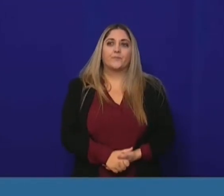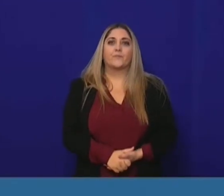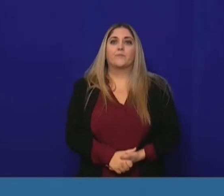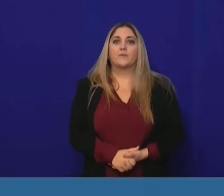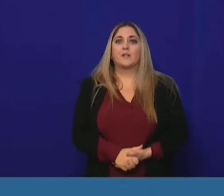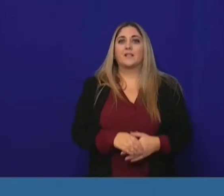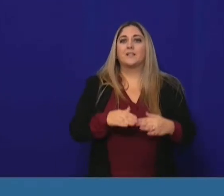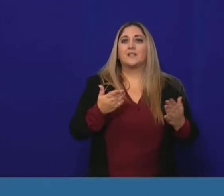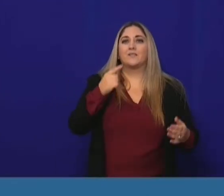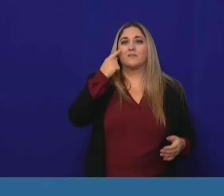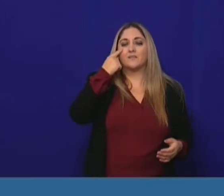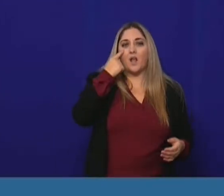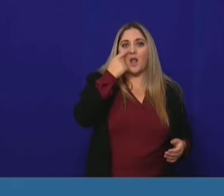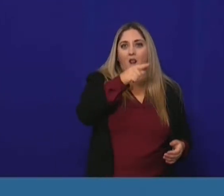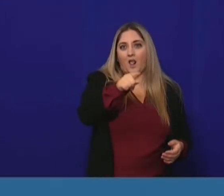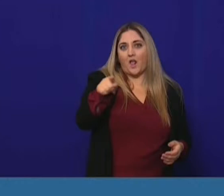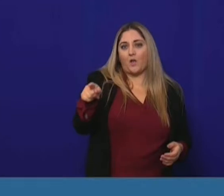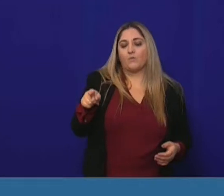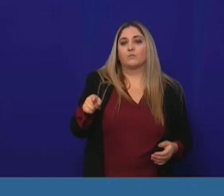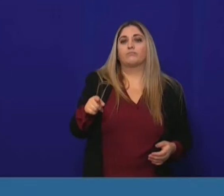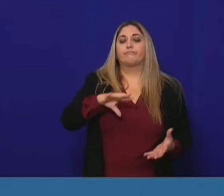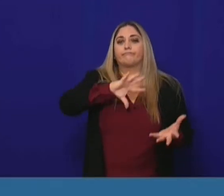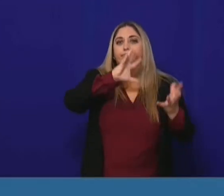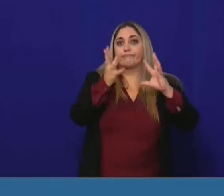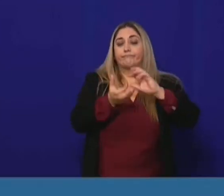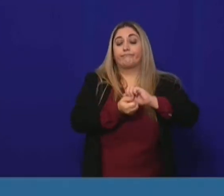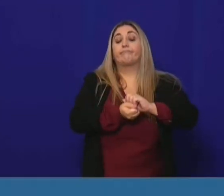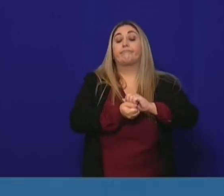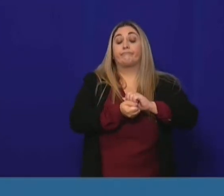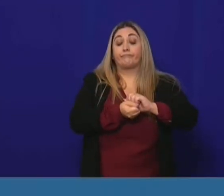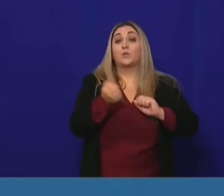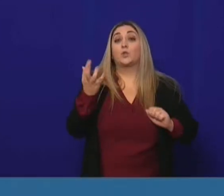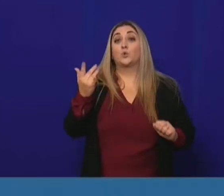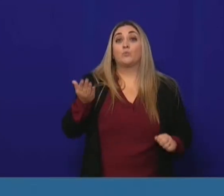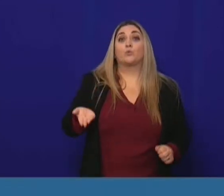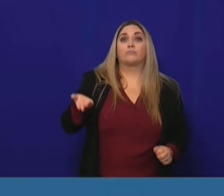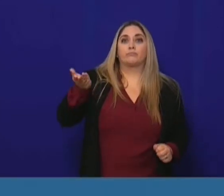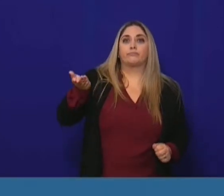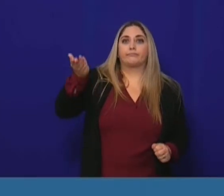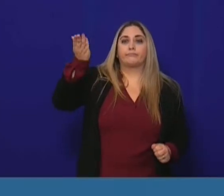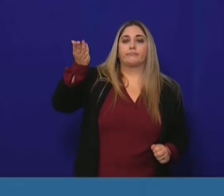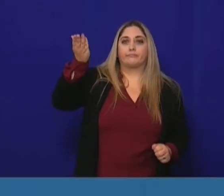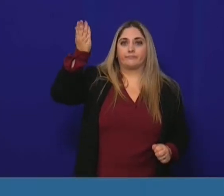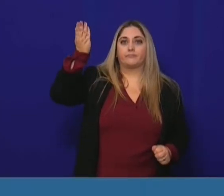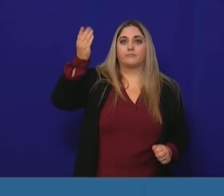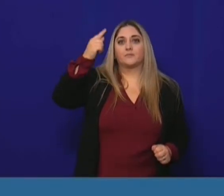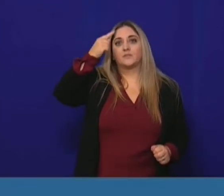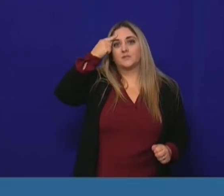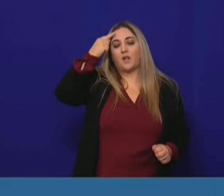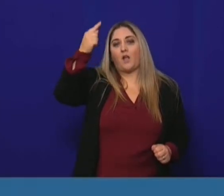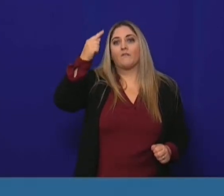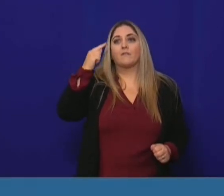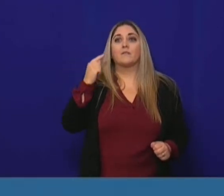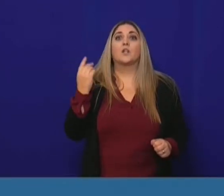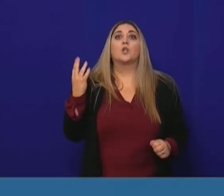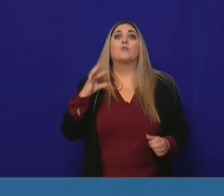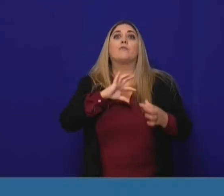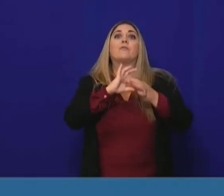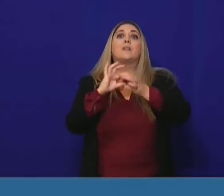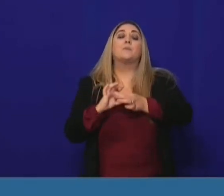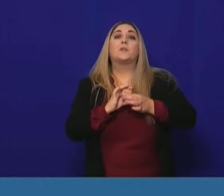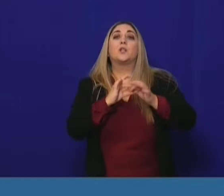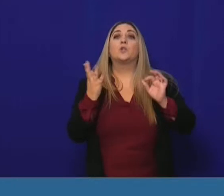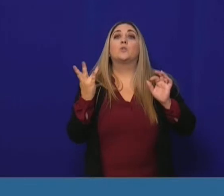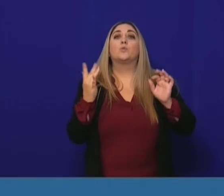Palma qegħdin taraw it-total tal-każijiet jitla l-fuq, meta tħares lejn it-total kumulativ, simili